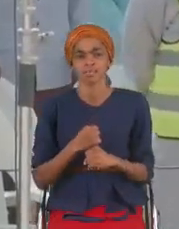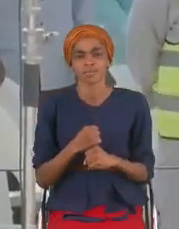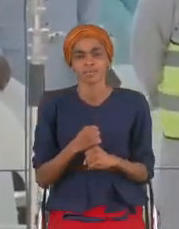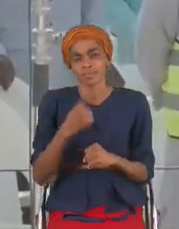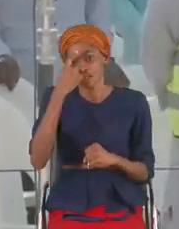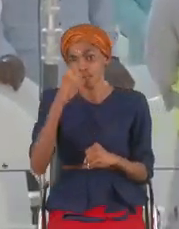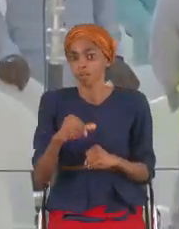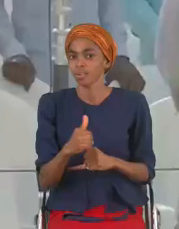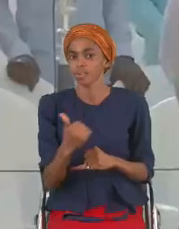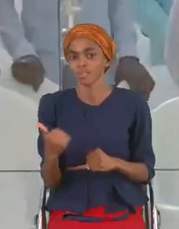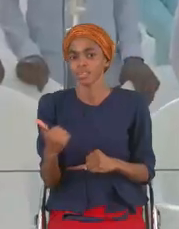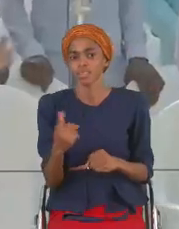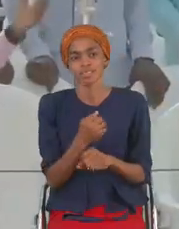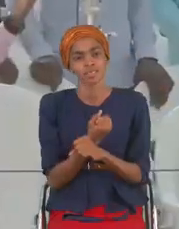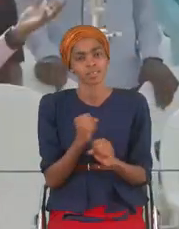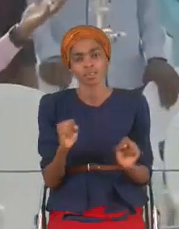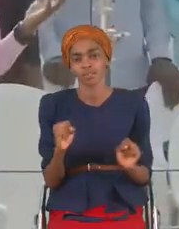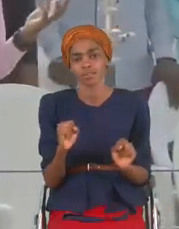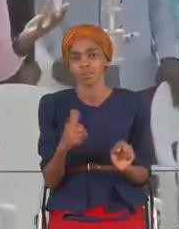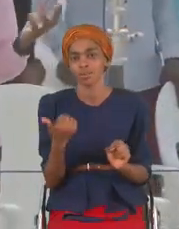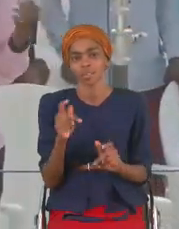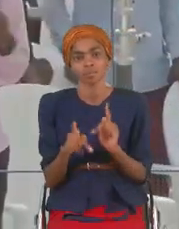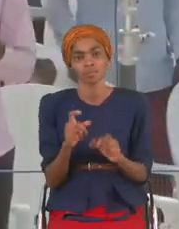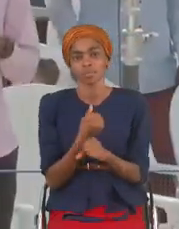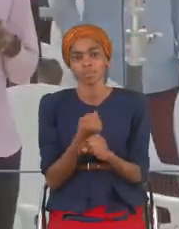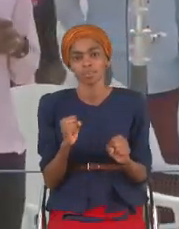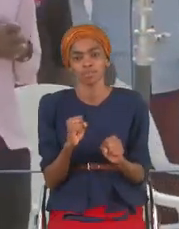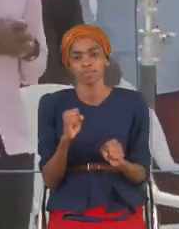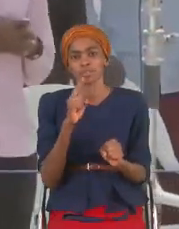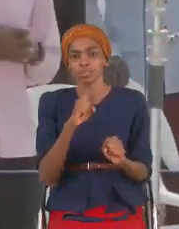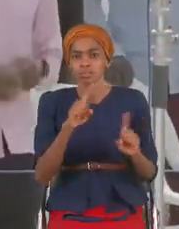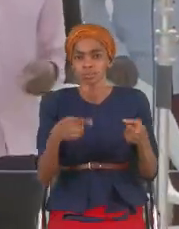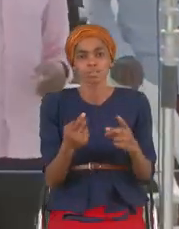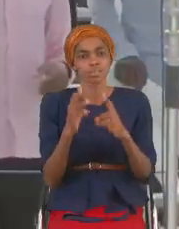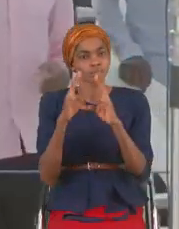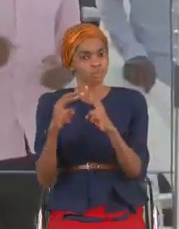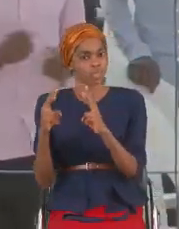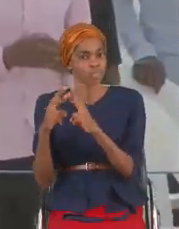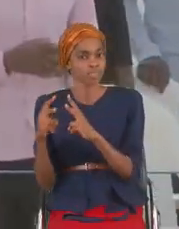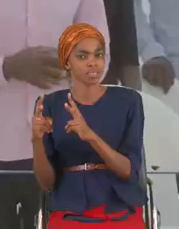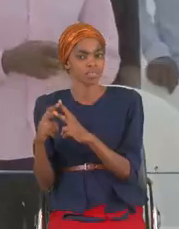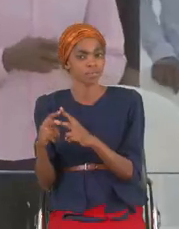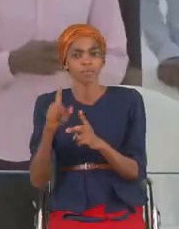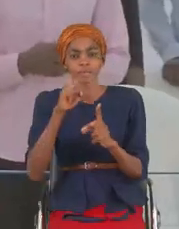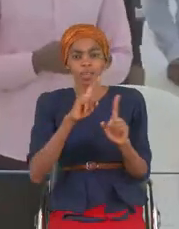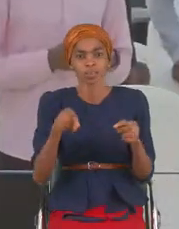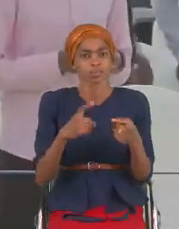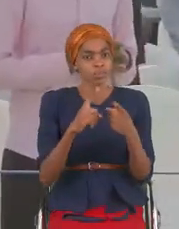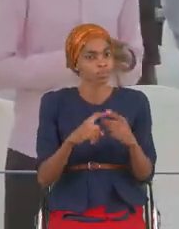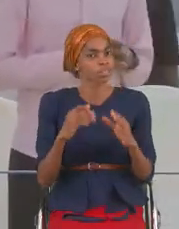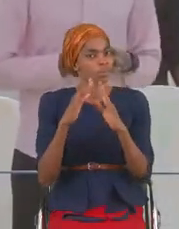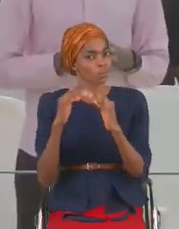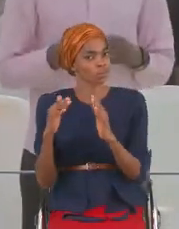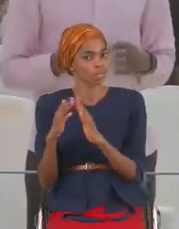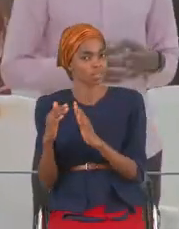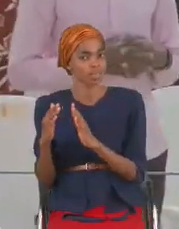for others' salvation. You go to the villages. You go to the